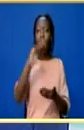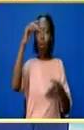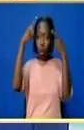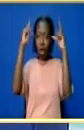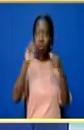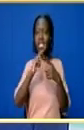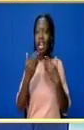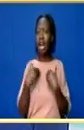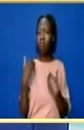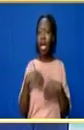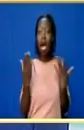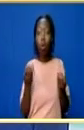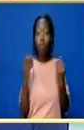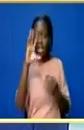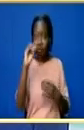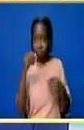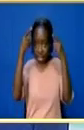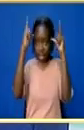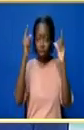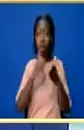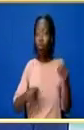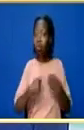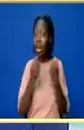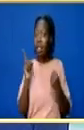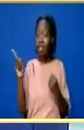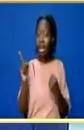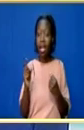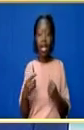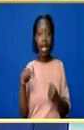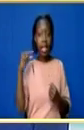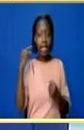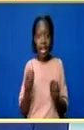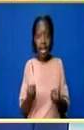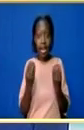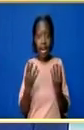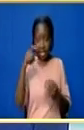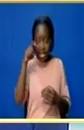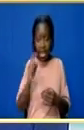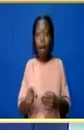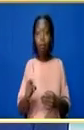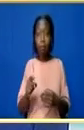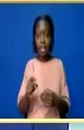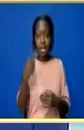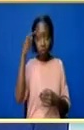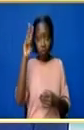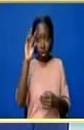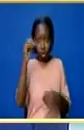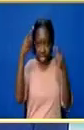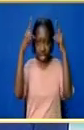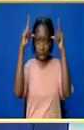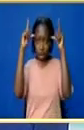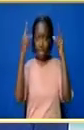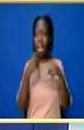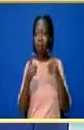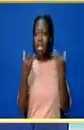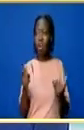Okay. What is going to happen? The grass here is supposed to be feeding 20 cows, but you have put 50 cows in there. That's 30 cows